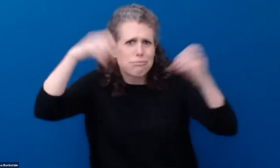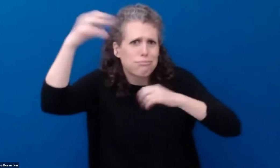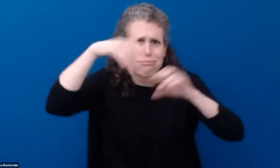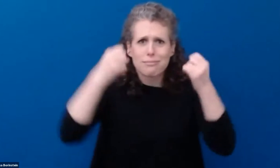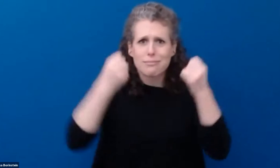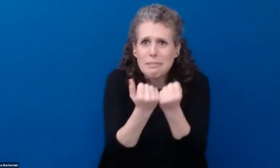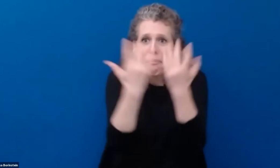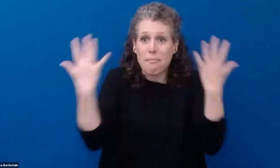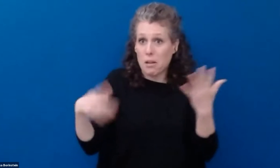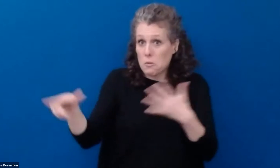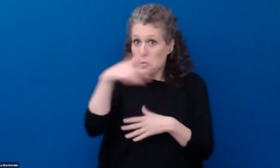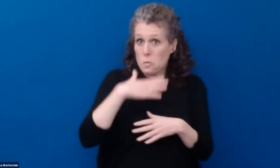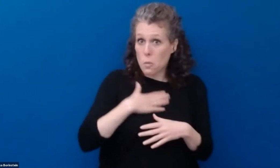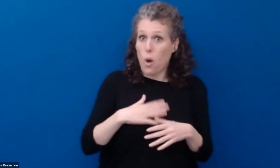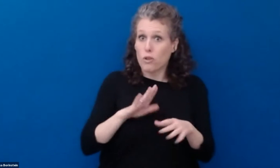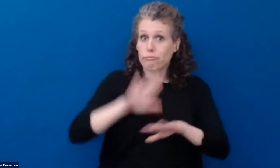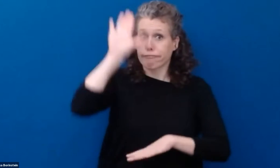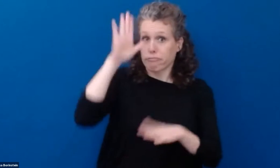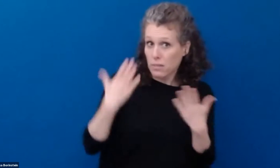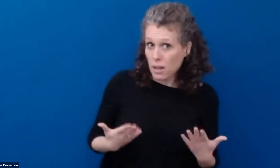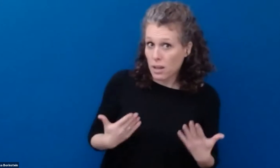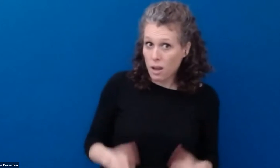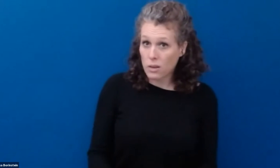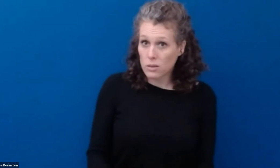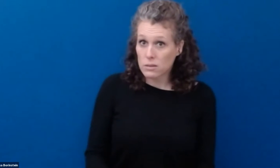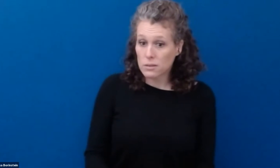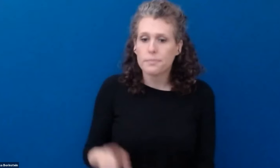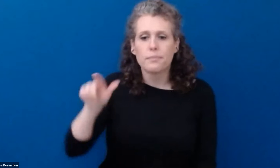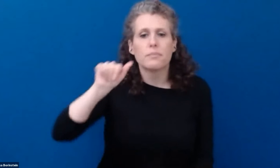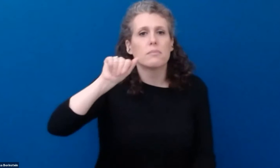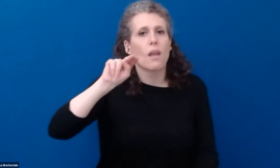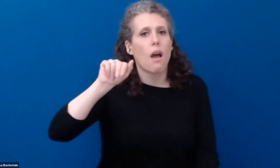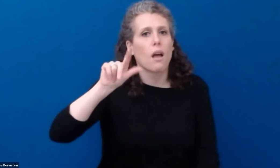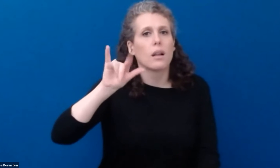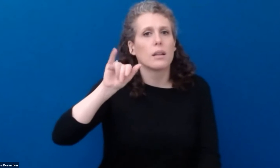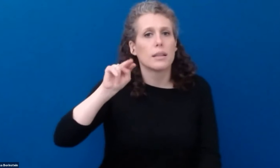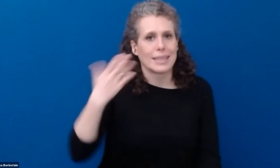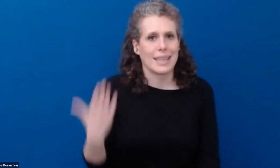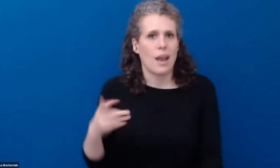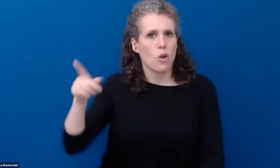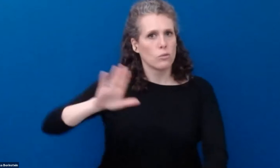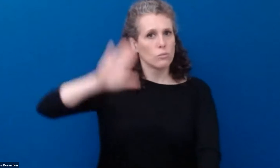Anyone want to share something? We have Anneli who is raising her hand. Please, Anneli.